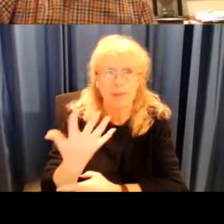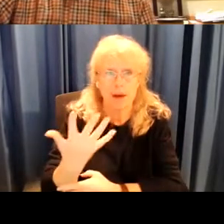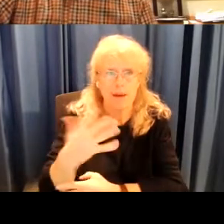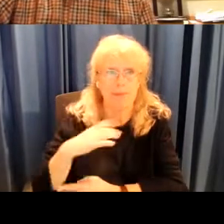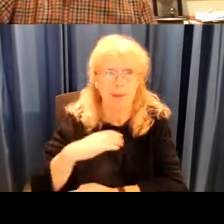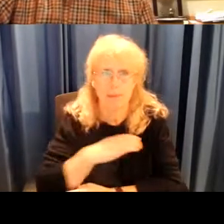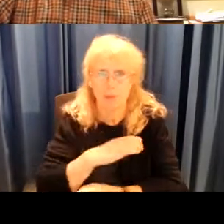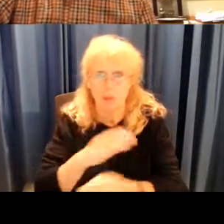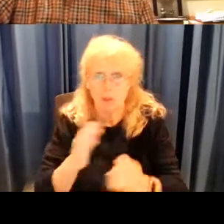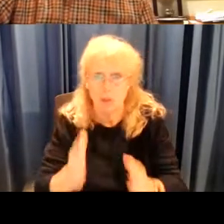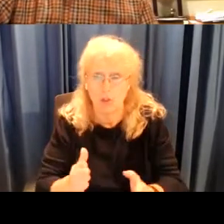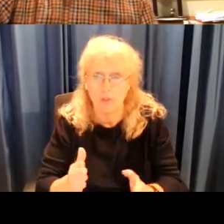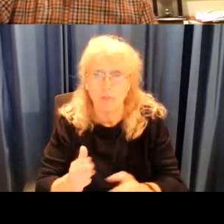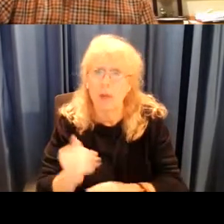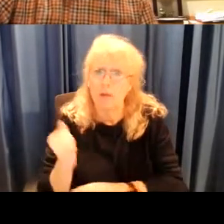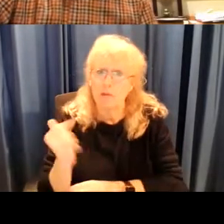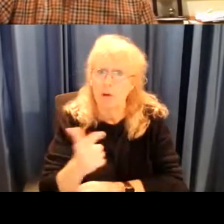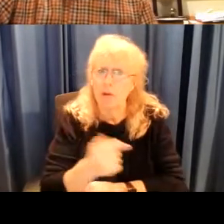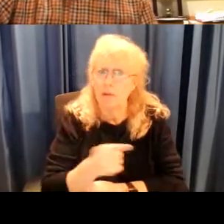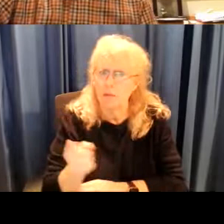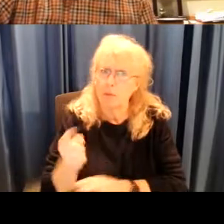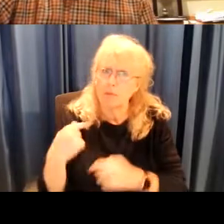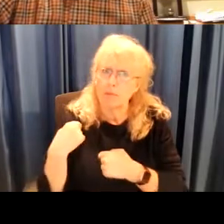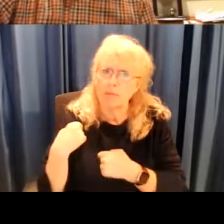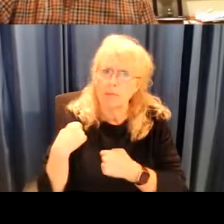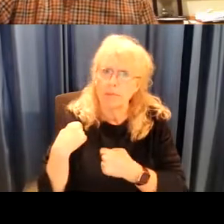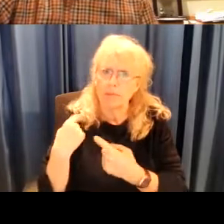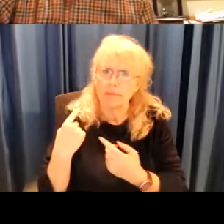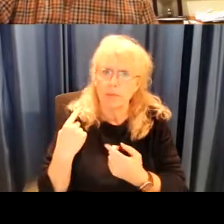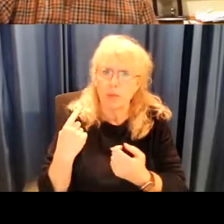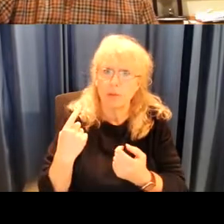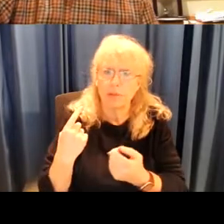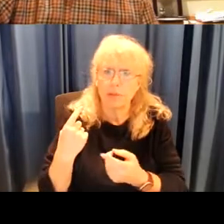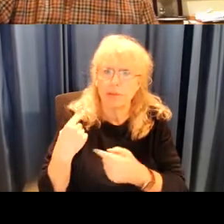you all as we're going through this meeting tonight.